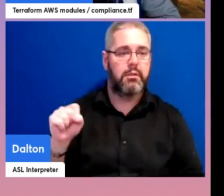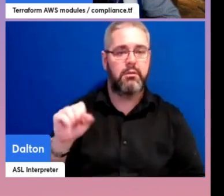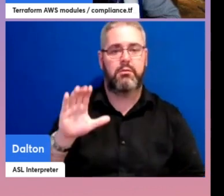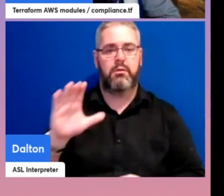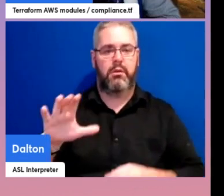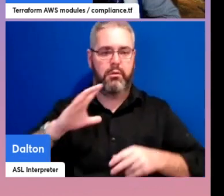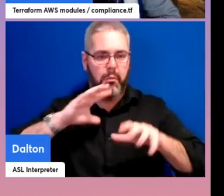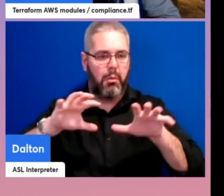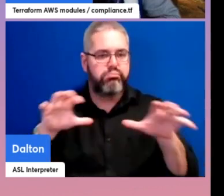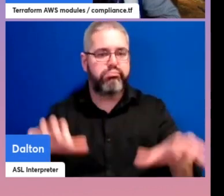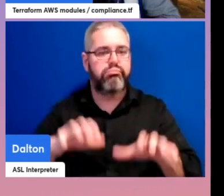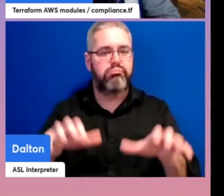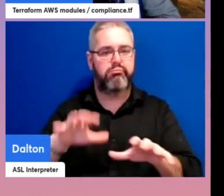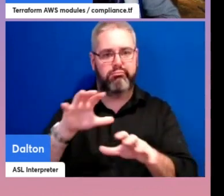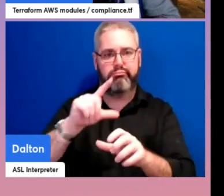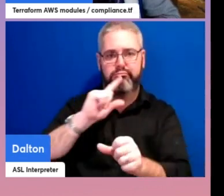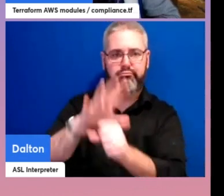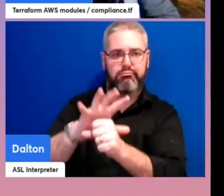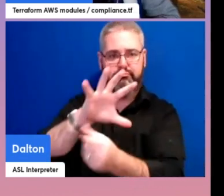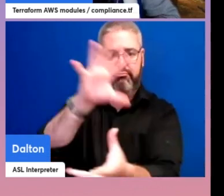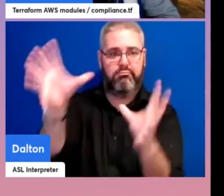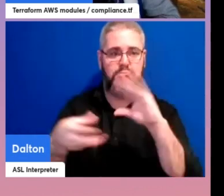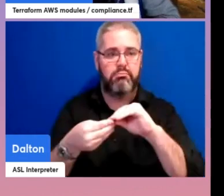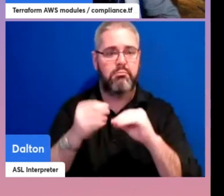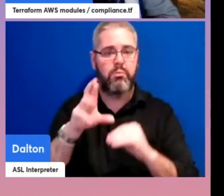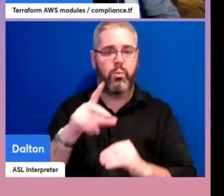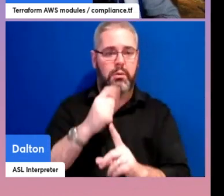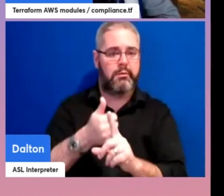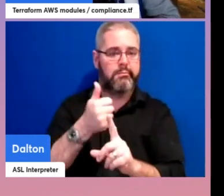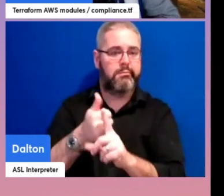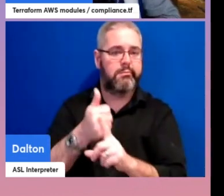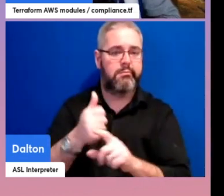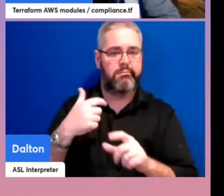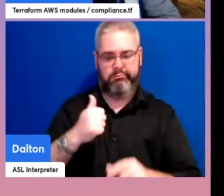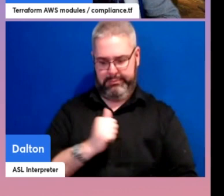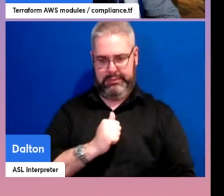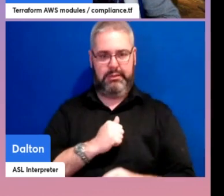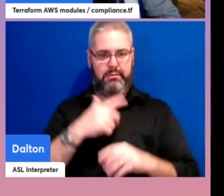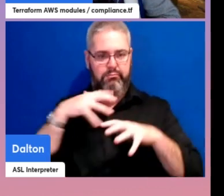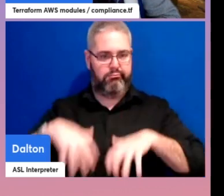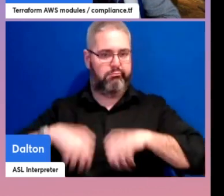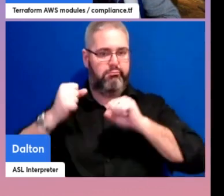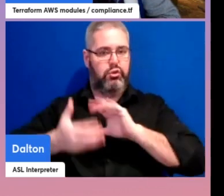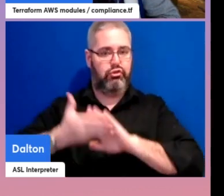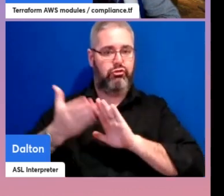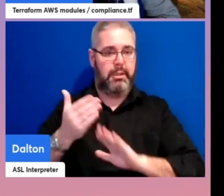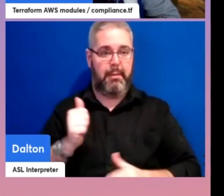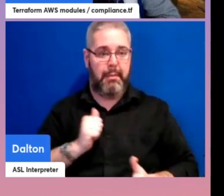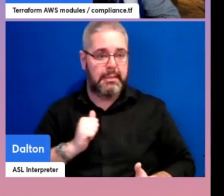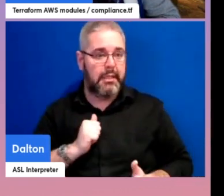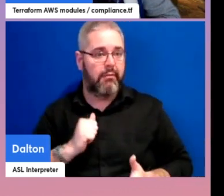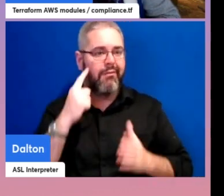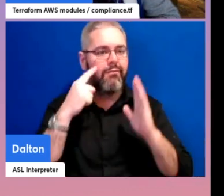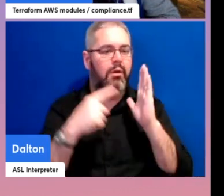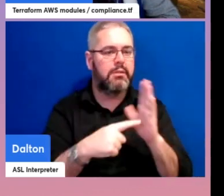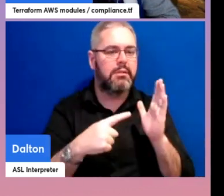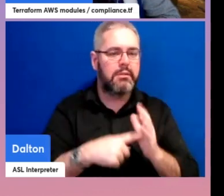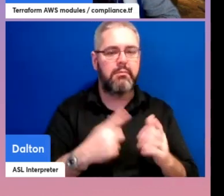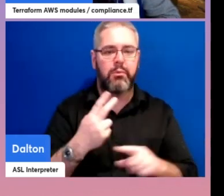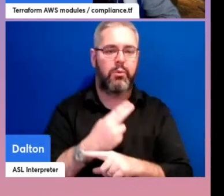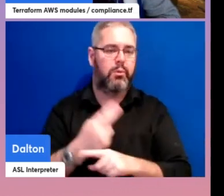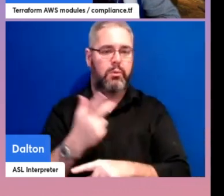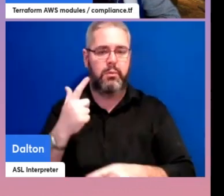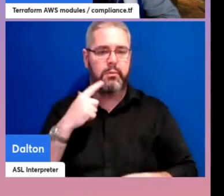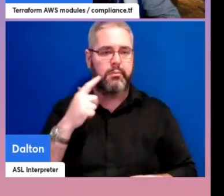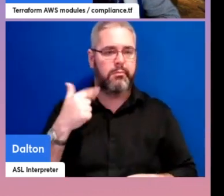Pack, or you can also self-host it and run it yourself. For example, you can use Prowler, or you can